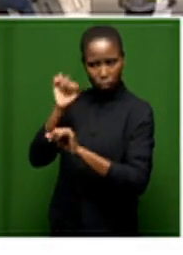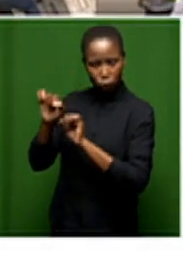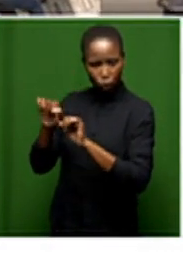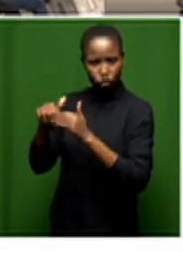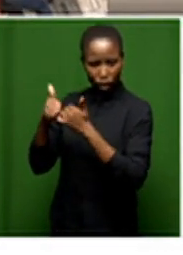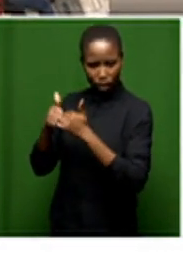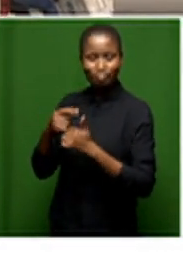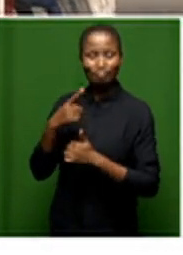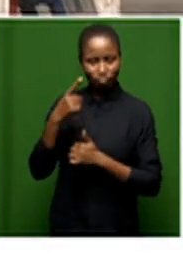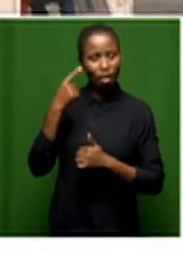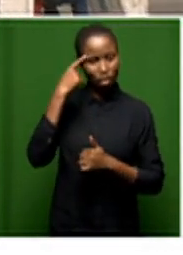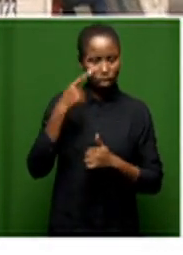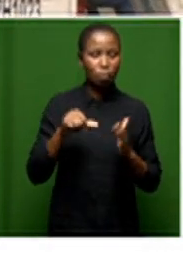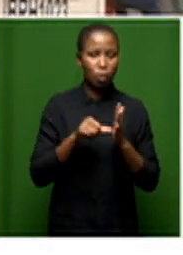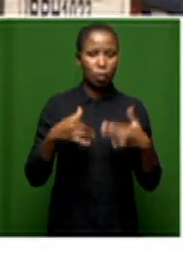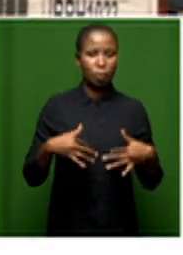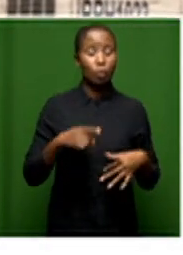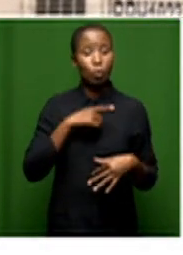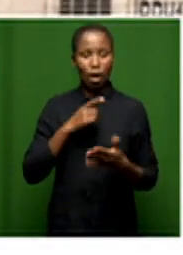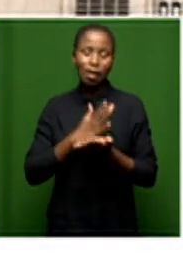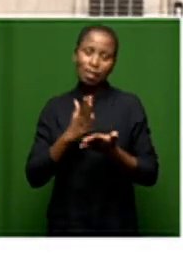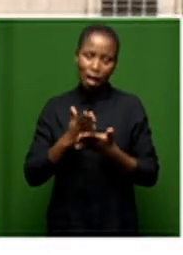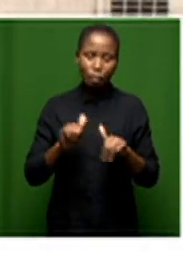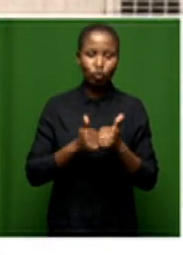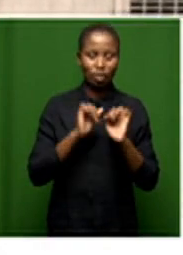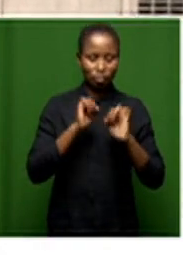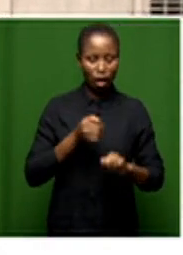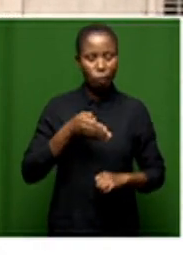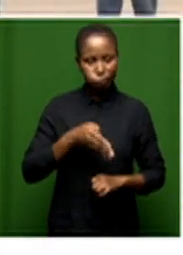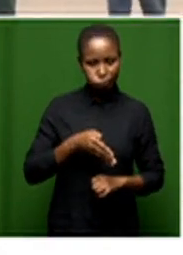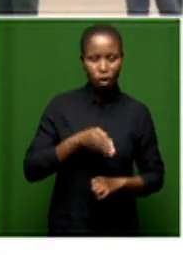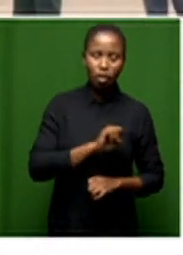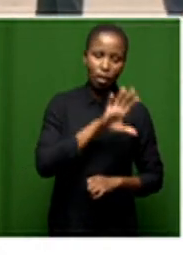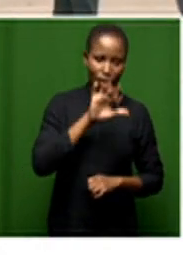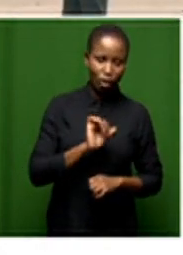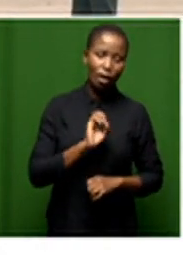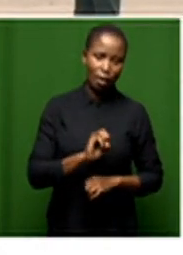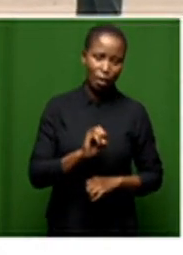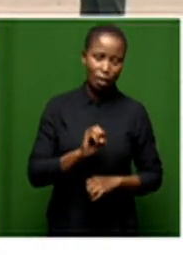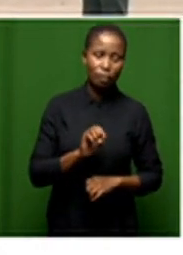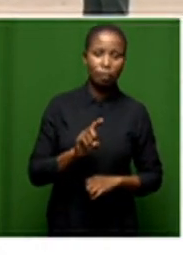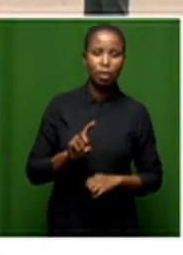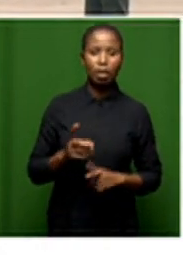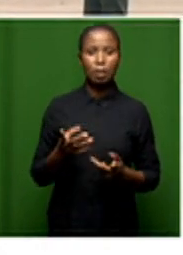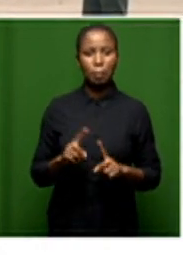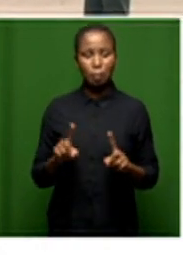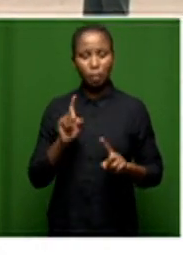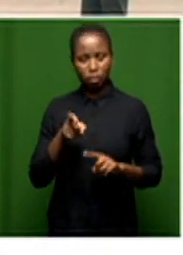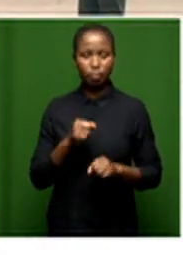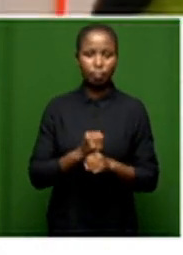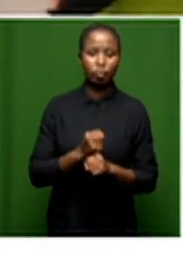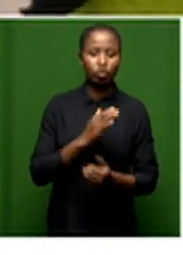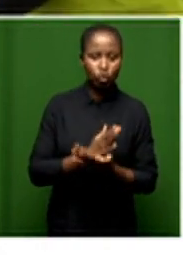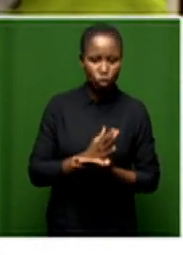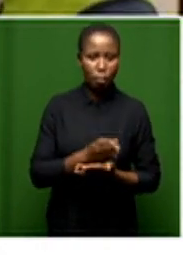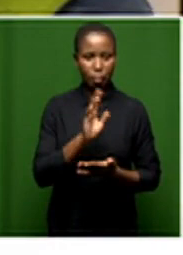it's very important. I think we're already facing some of the challenges that the US had, and that is obviously around making sure you